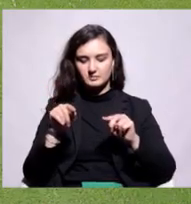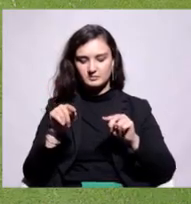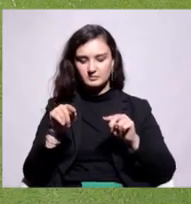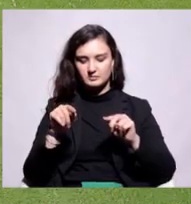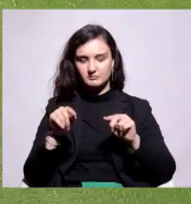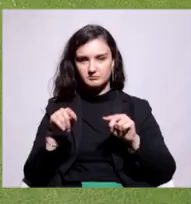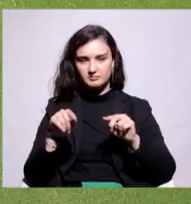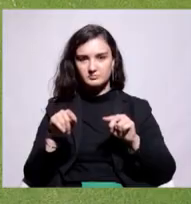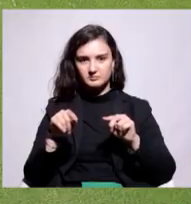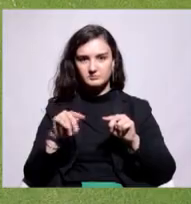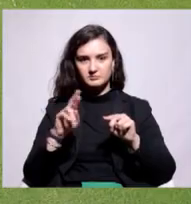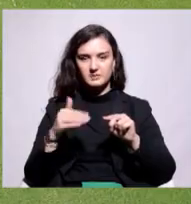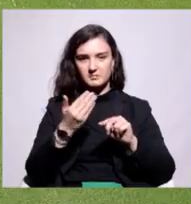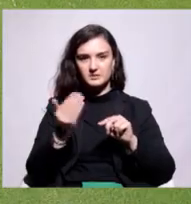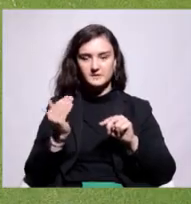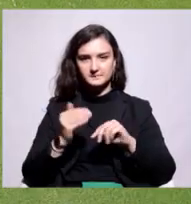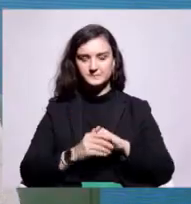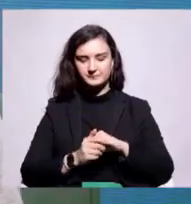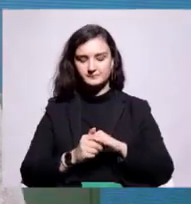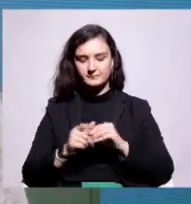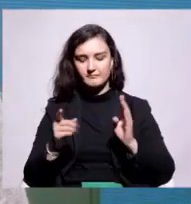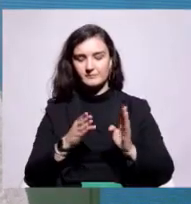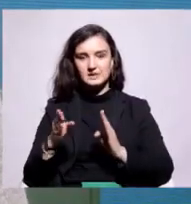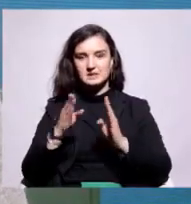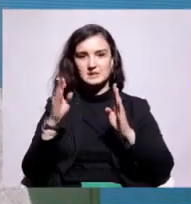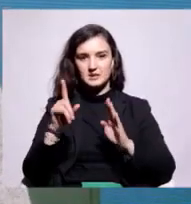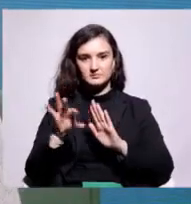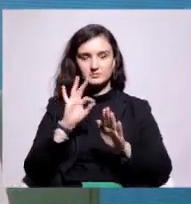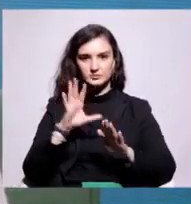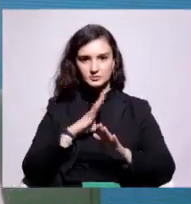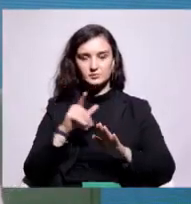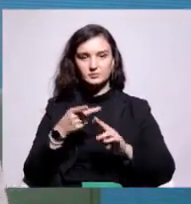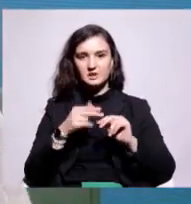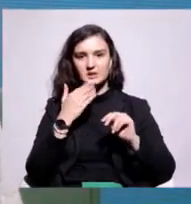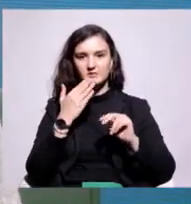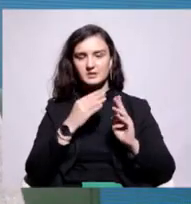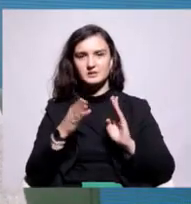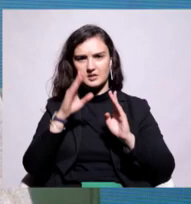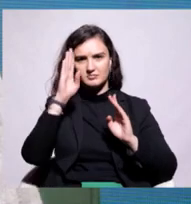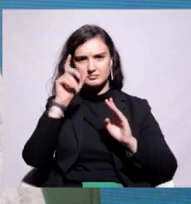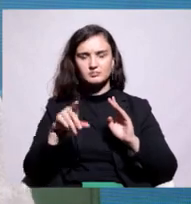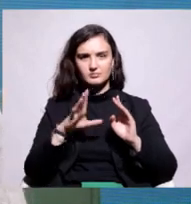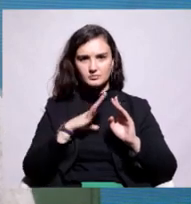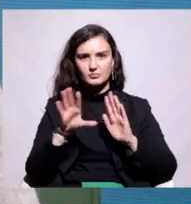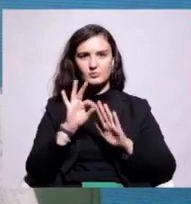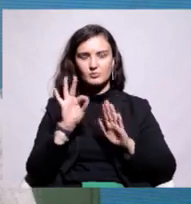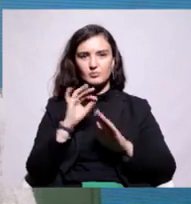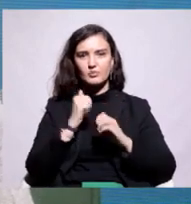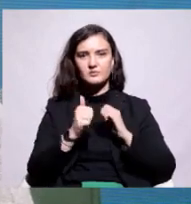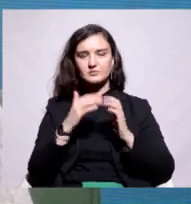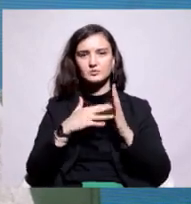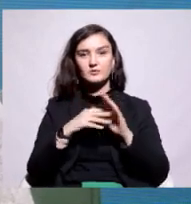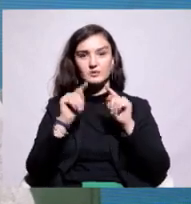and their concerns and the ways of being. Rip is an easygoing man. He spends all of his time in the